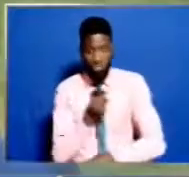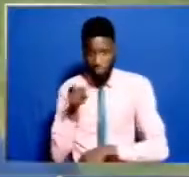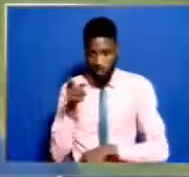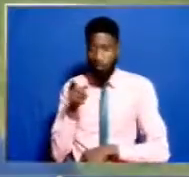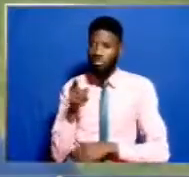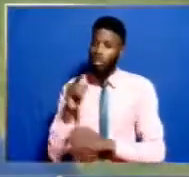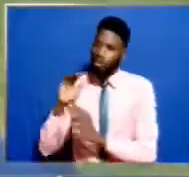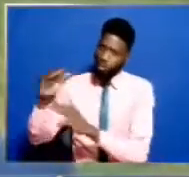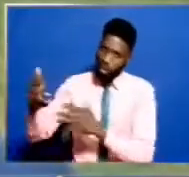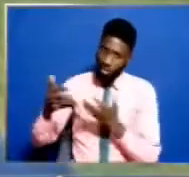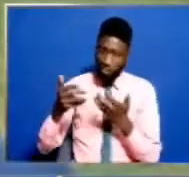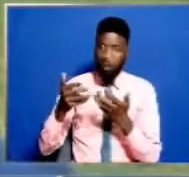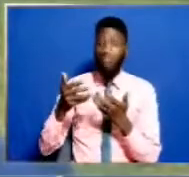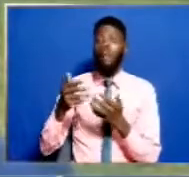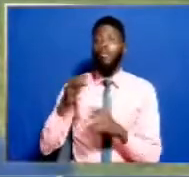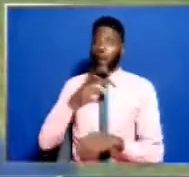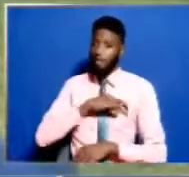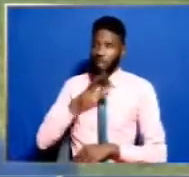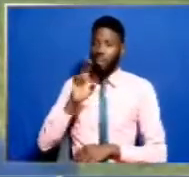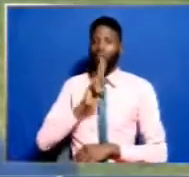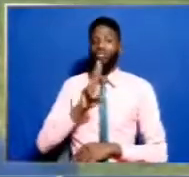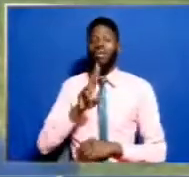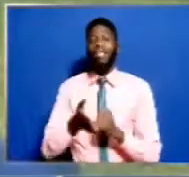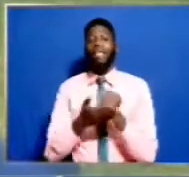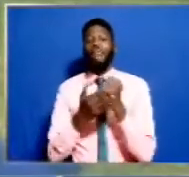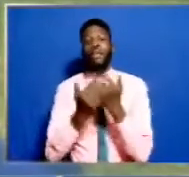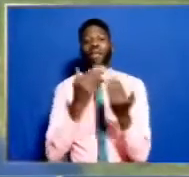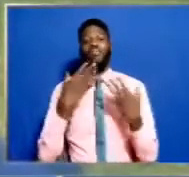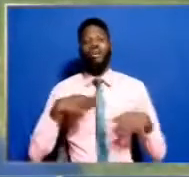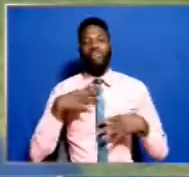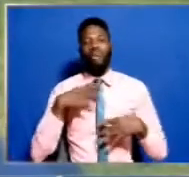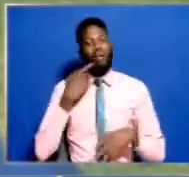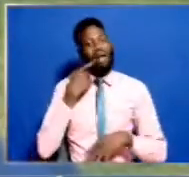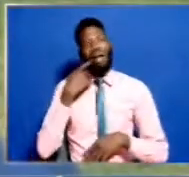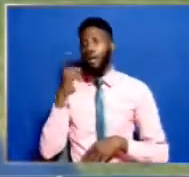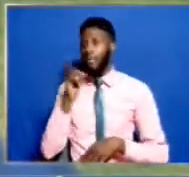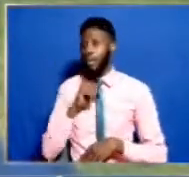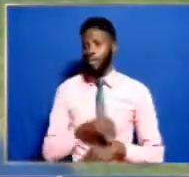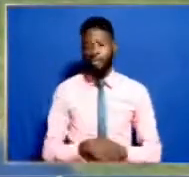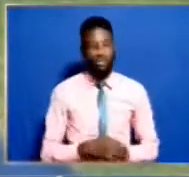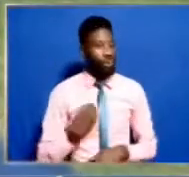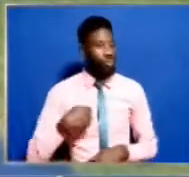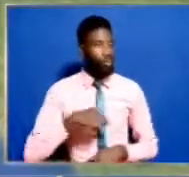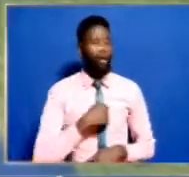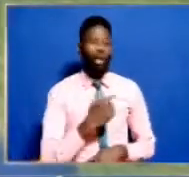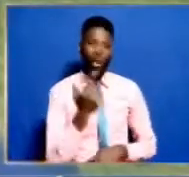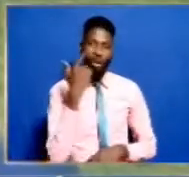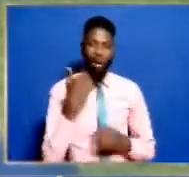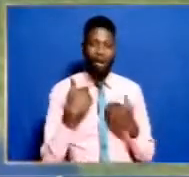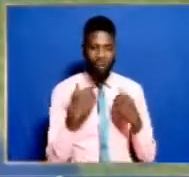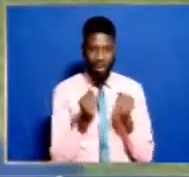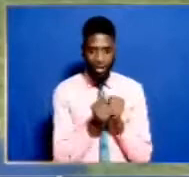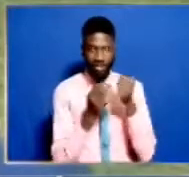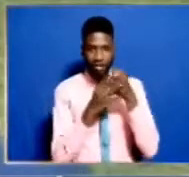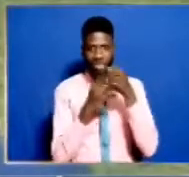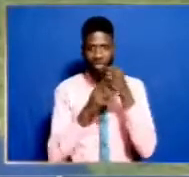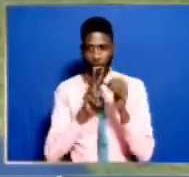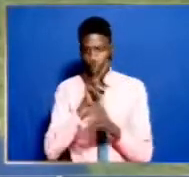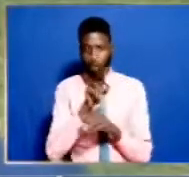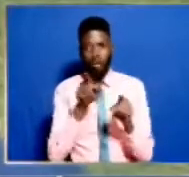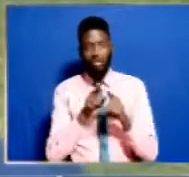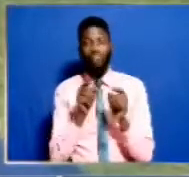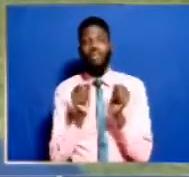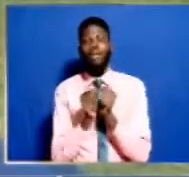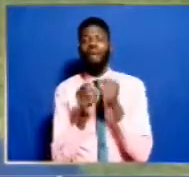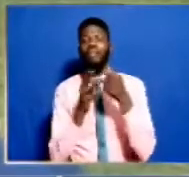addicts. What we have are old laws of 1992, 1994, and 12th Parliament